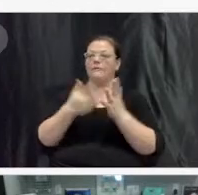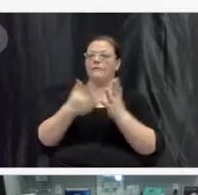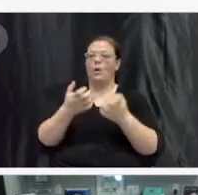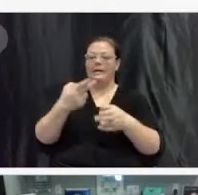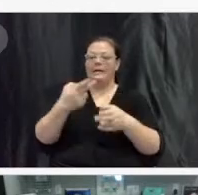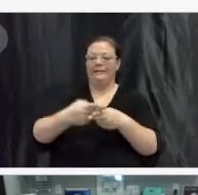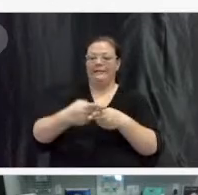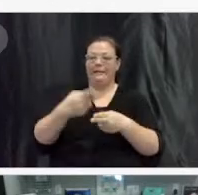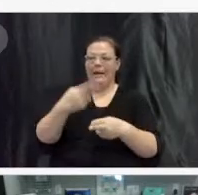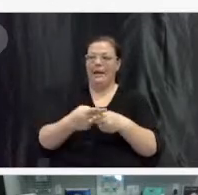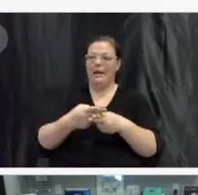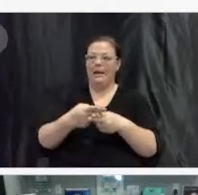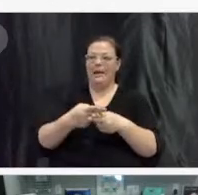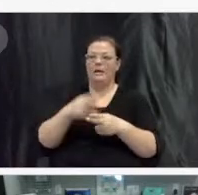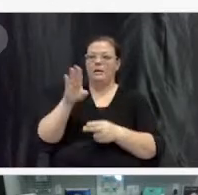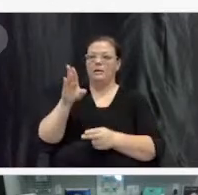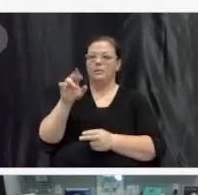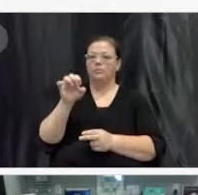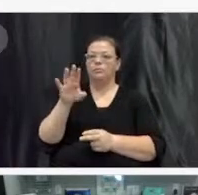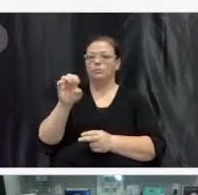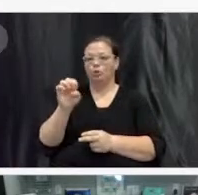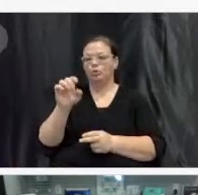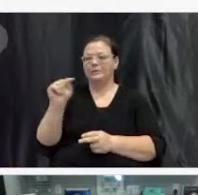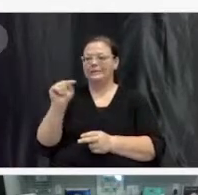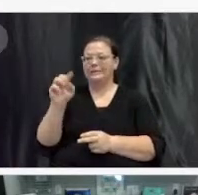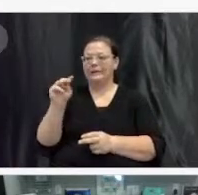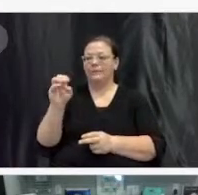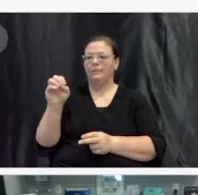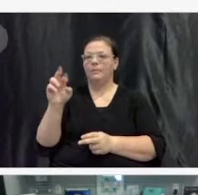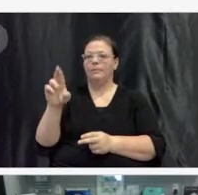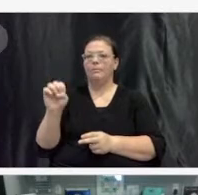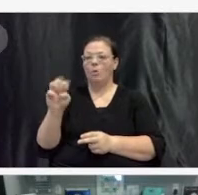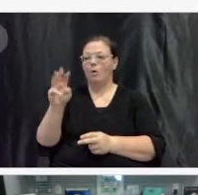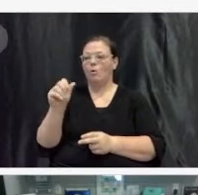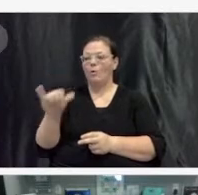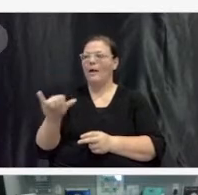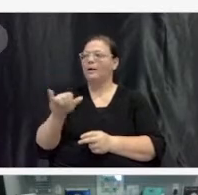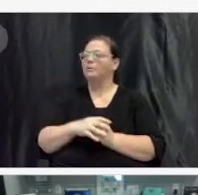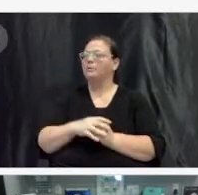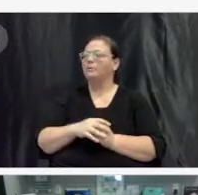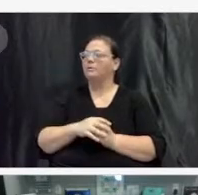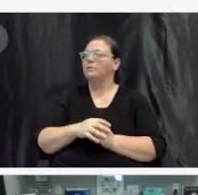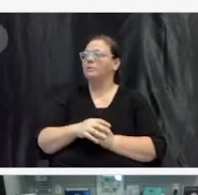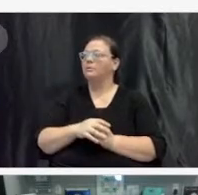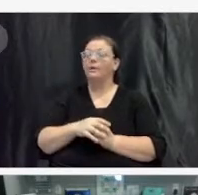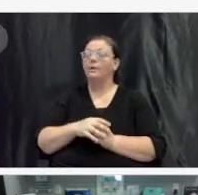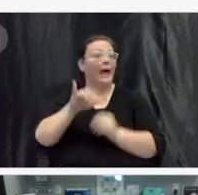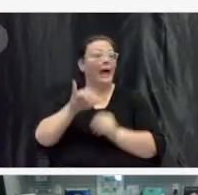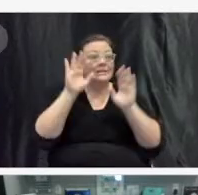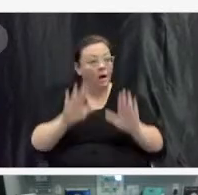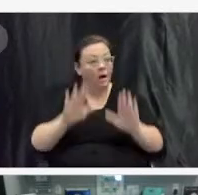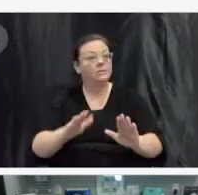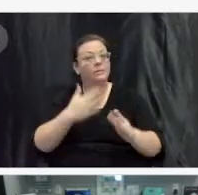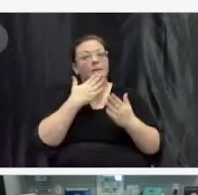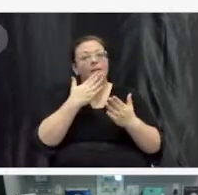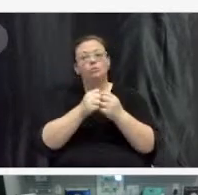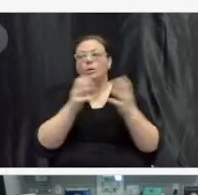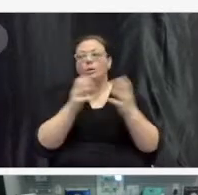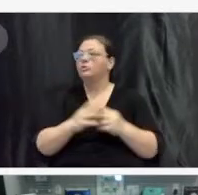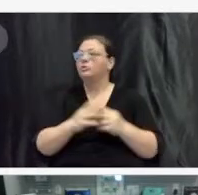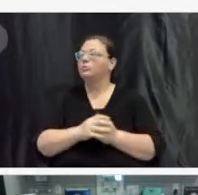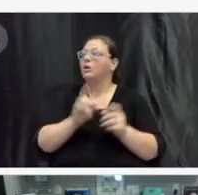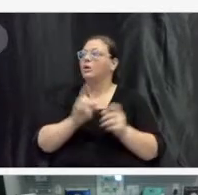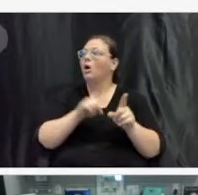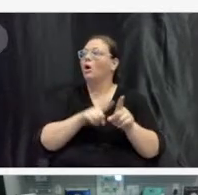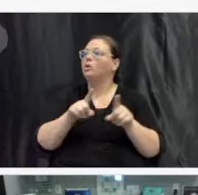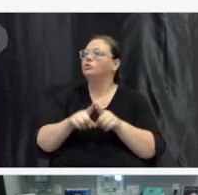name of Bruce T. Moore Way at that location. That is very Awesome. That is awesome. Thank you very much, Jamie. And then just to also